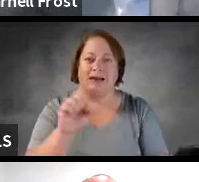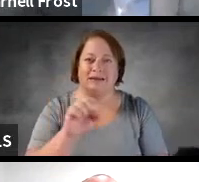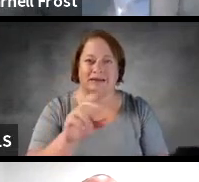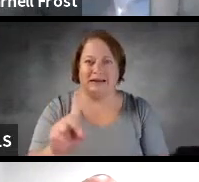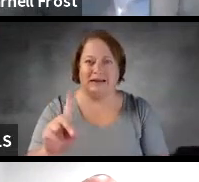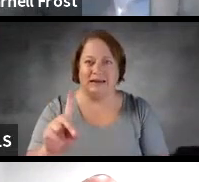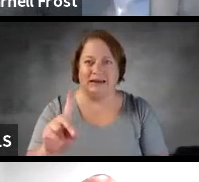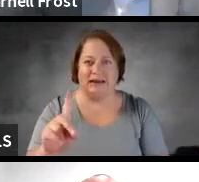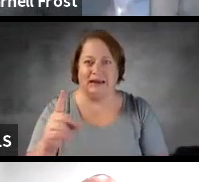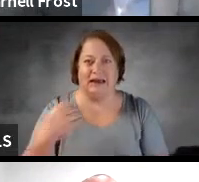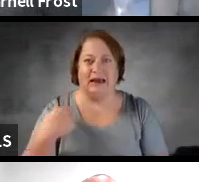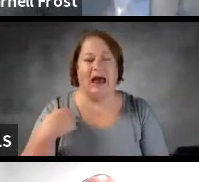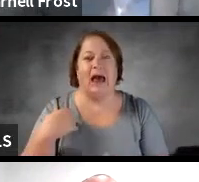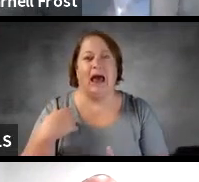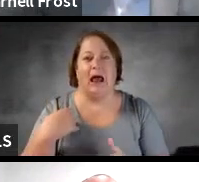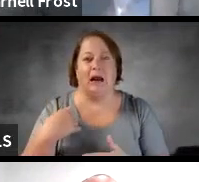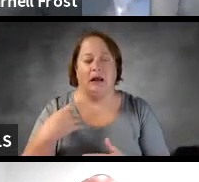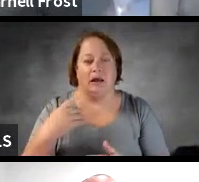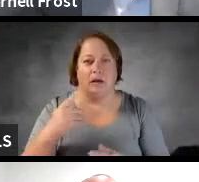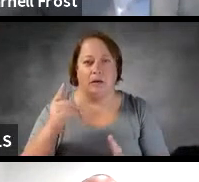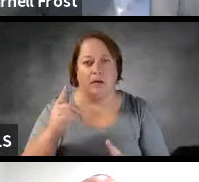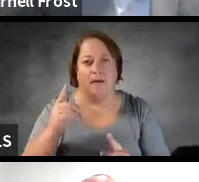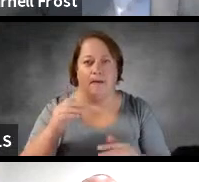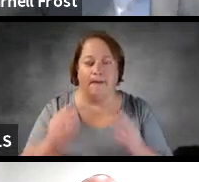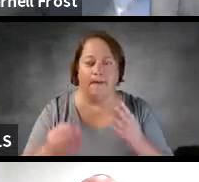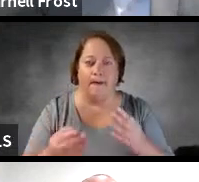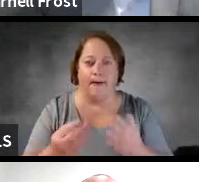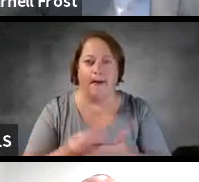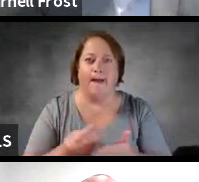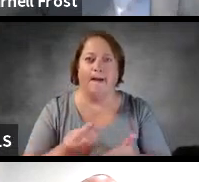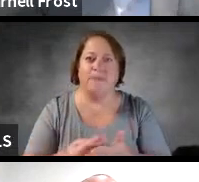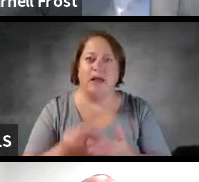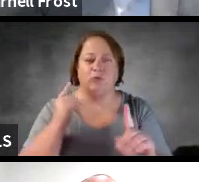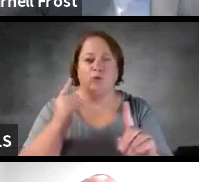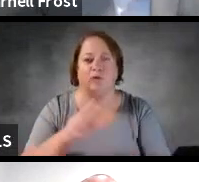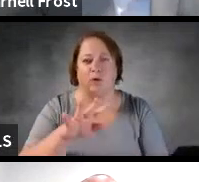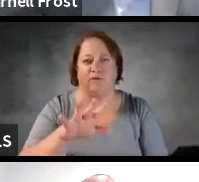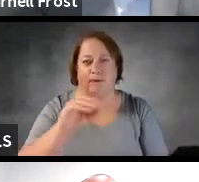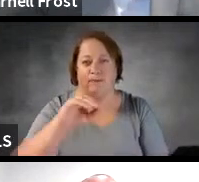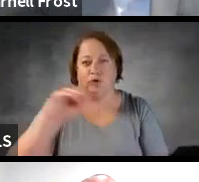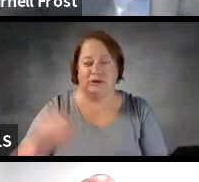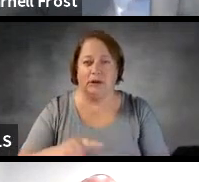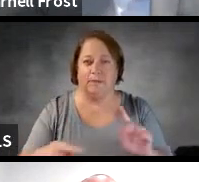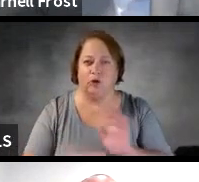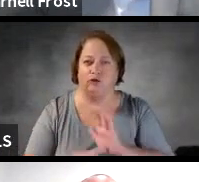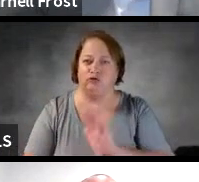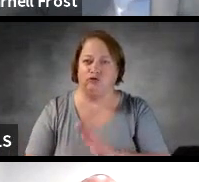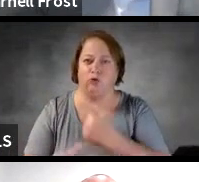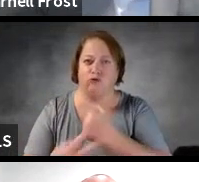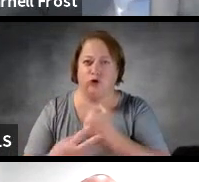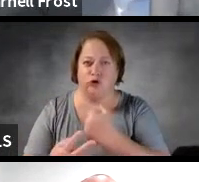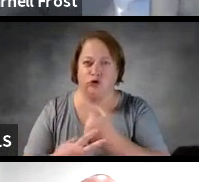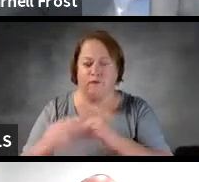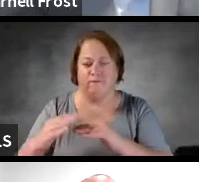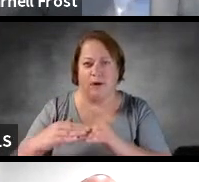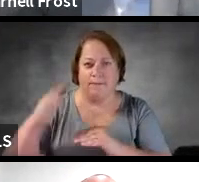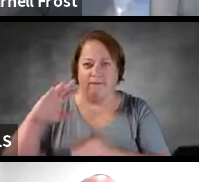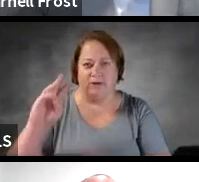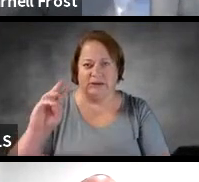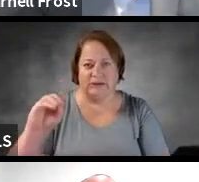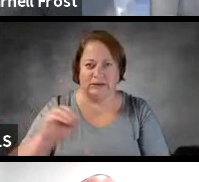had a stated fund balance goal percentage of 45%. Yet it continued to show reserve balances above